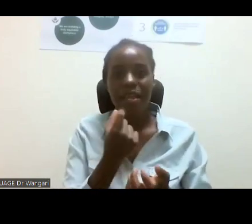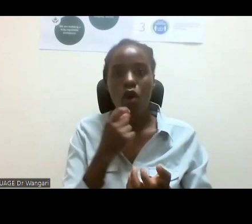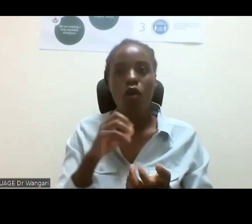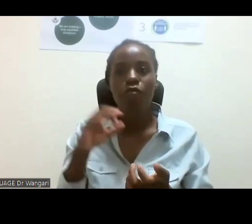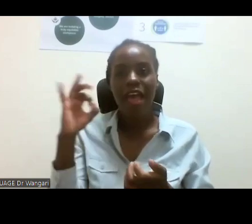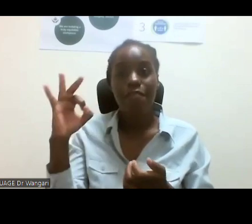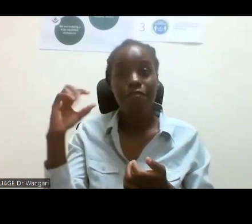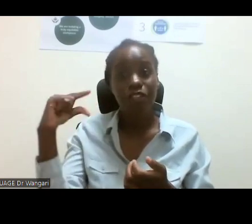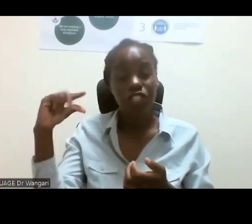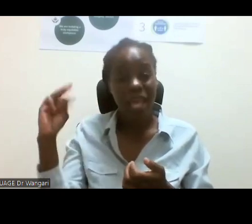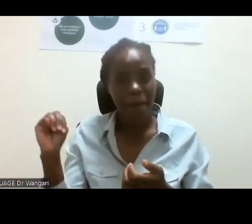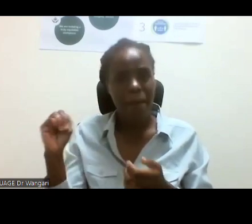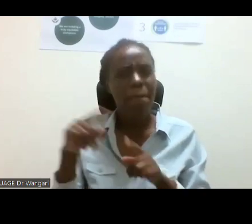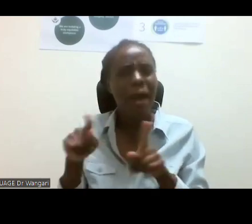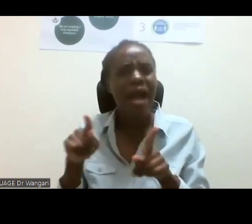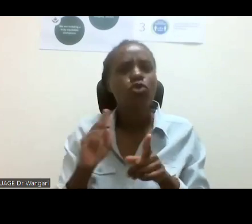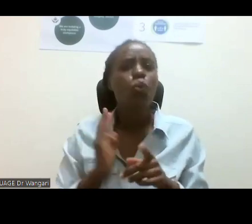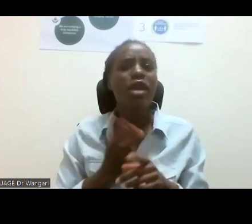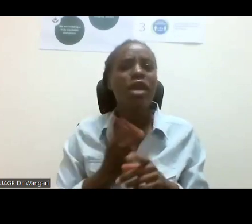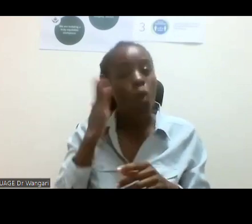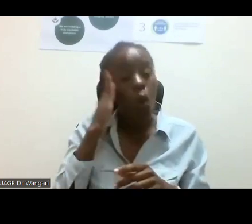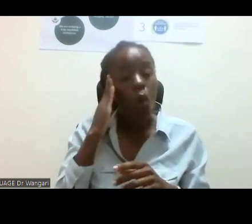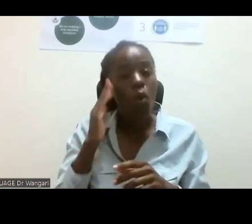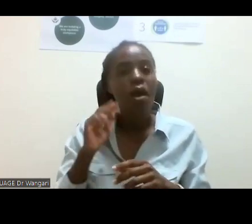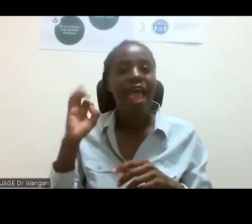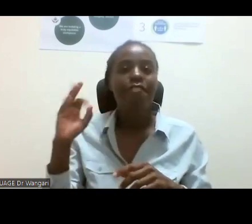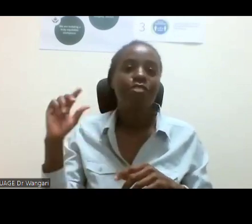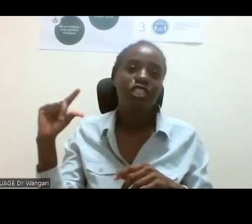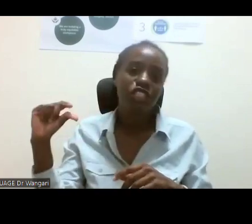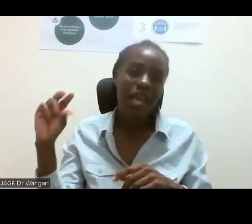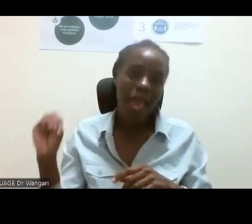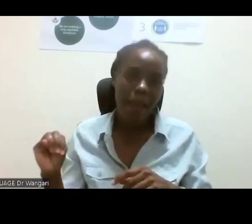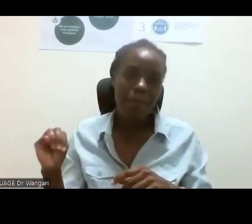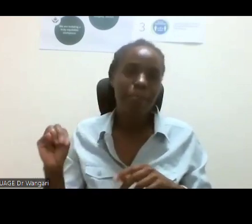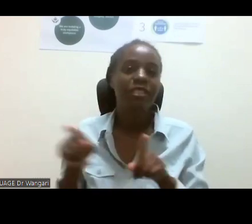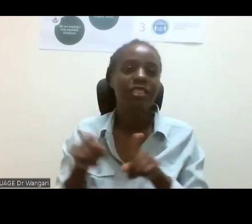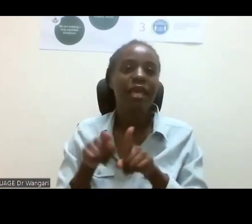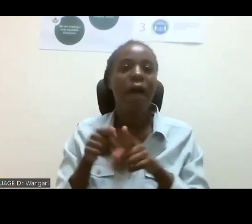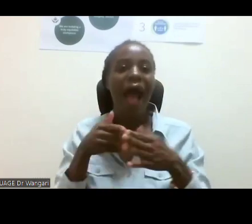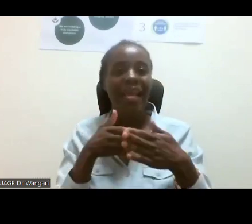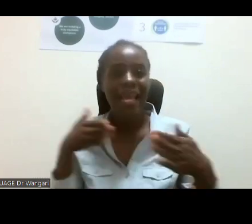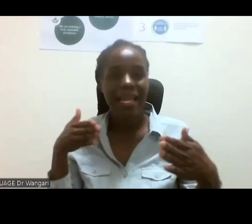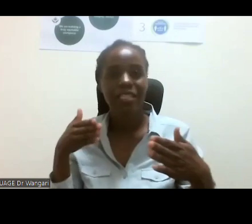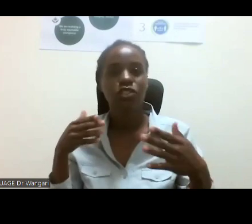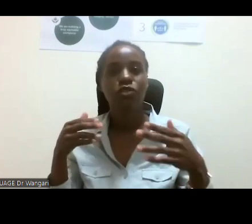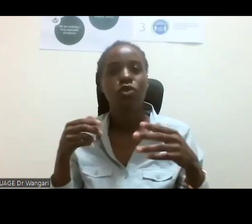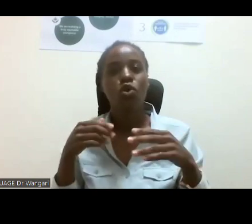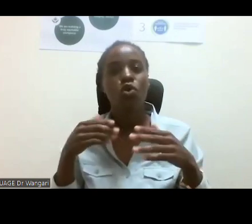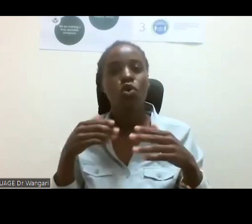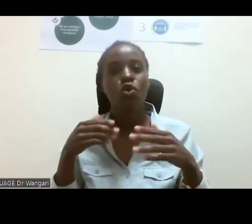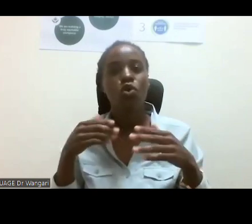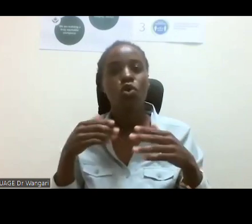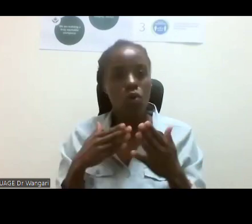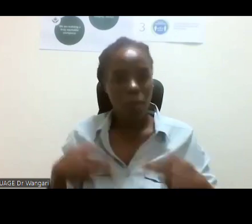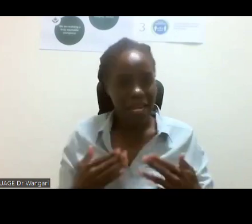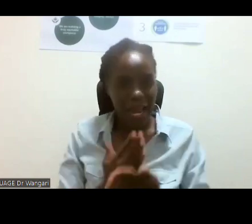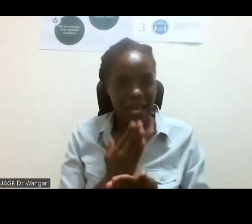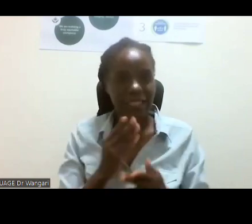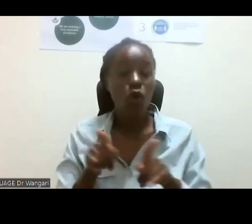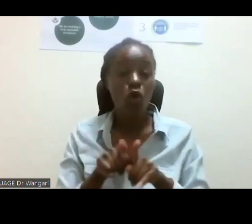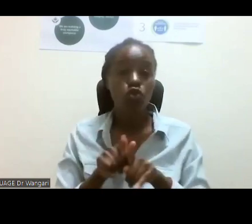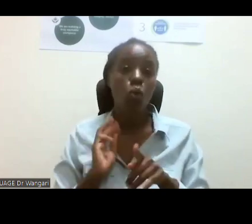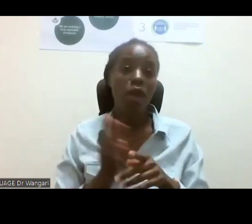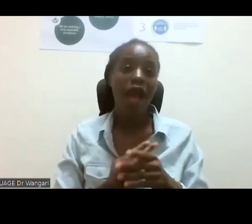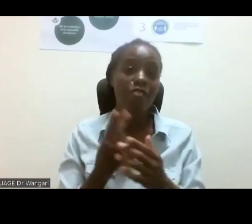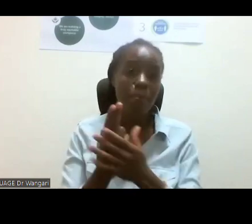known medical benefits and remains a violation of the human rights of girls and women. Our consortium partner,